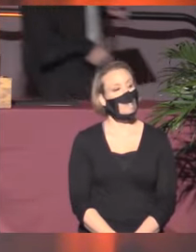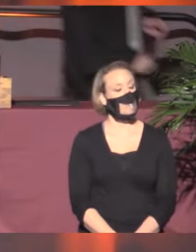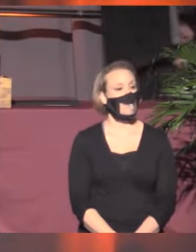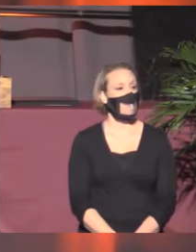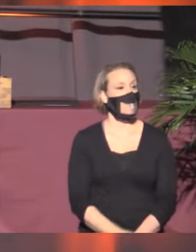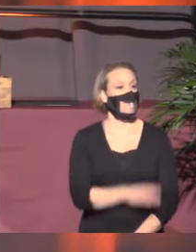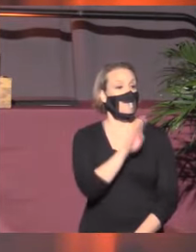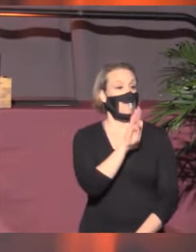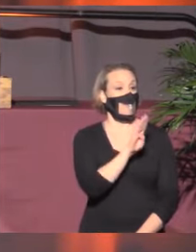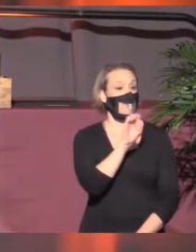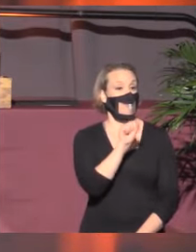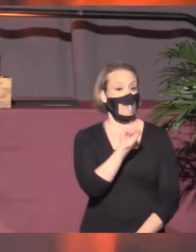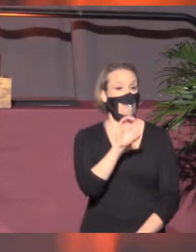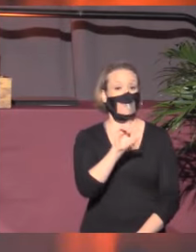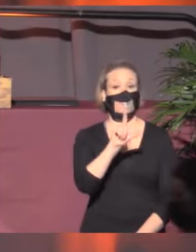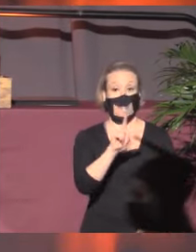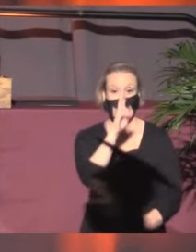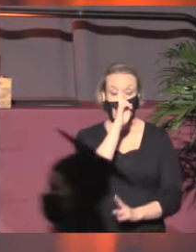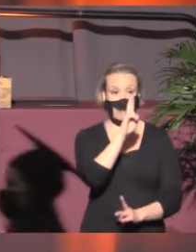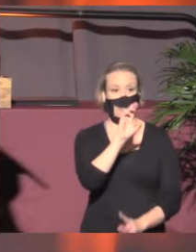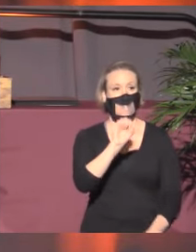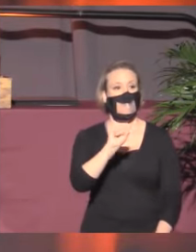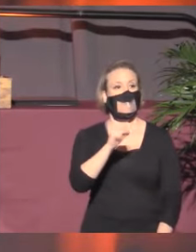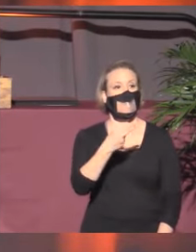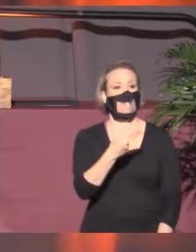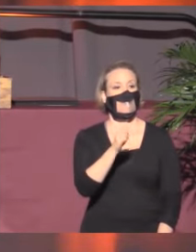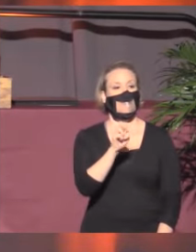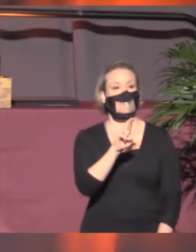Bachelor of Science, cum laude, Sharina Derma.